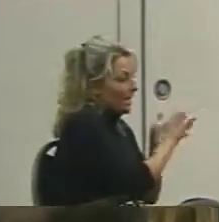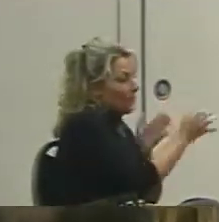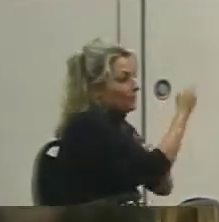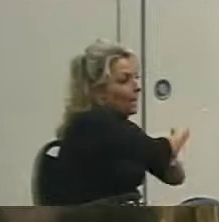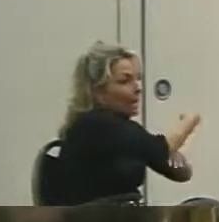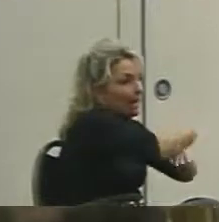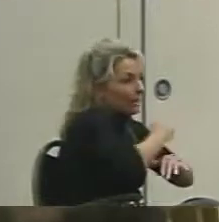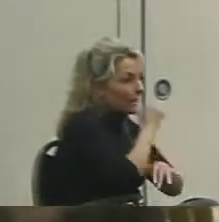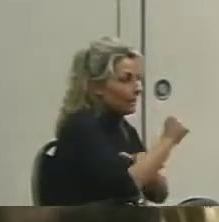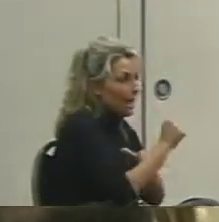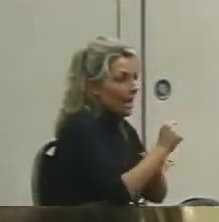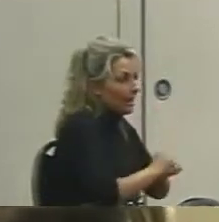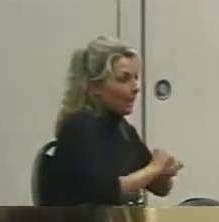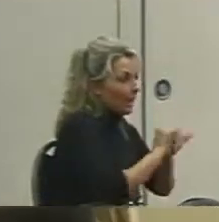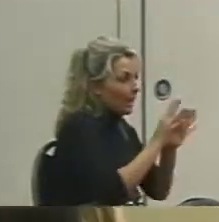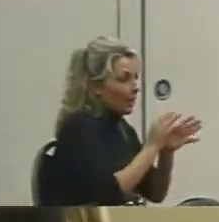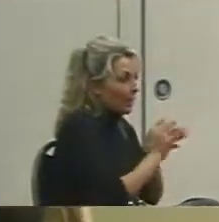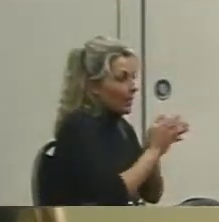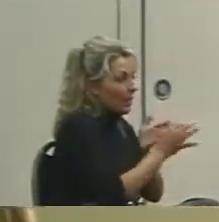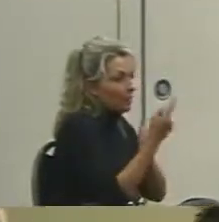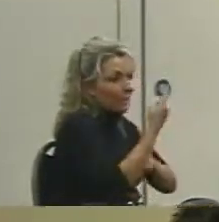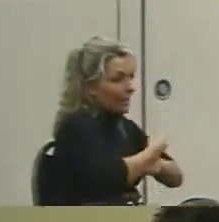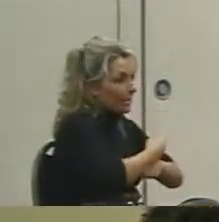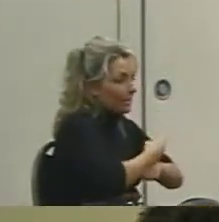doesn't make any sense to have to count the days.